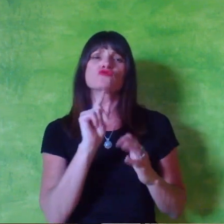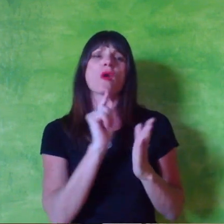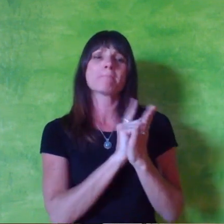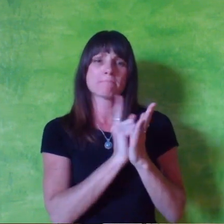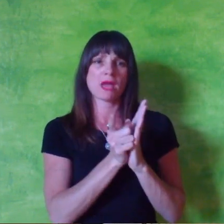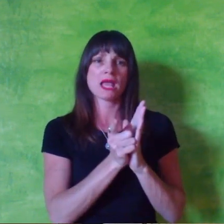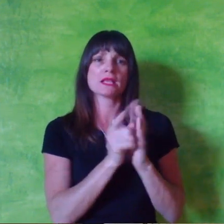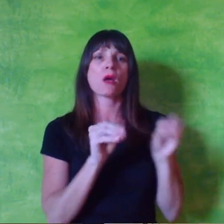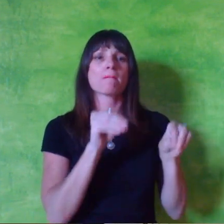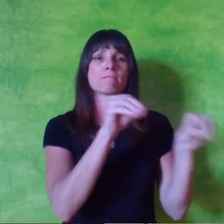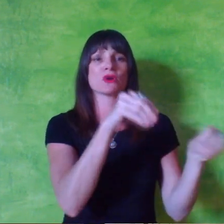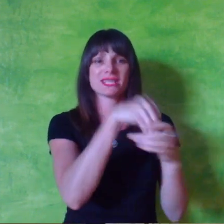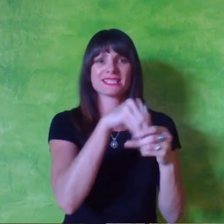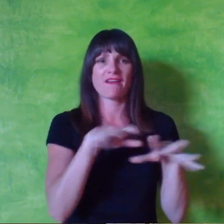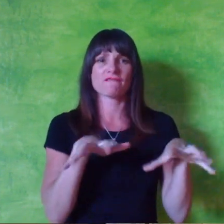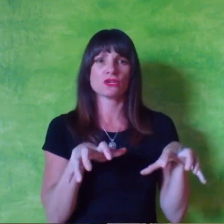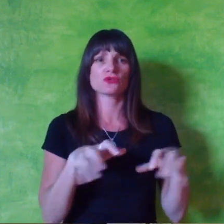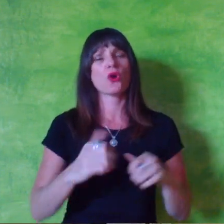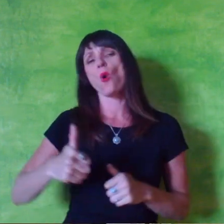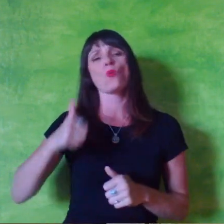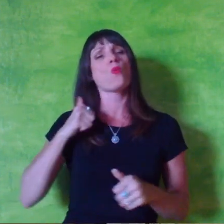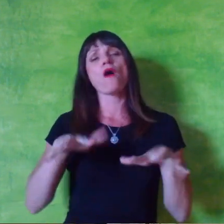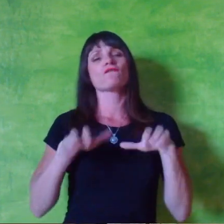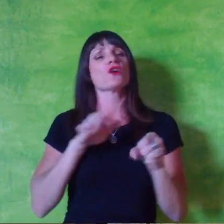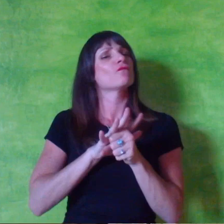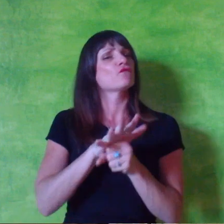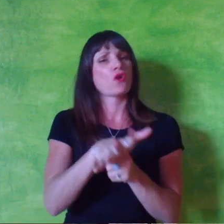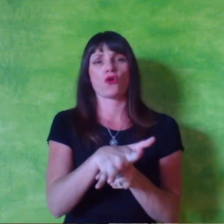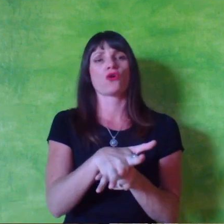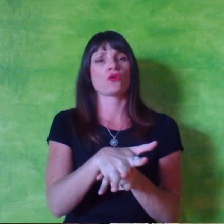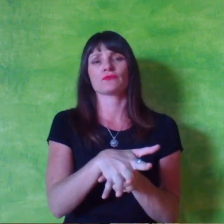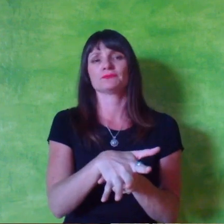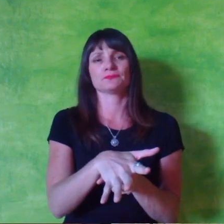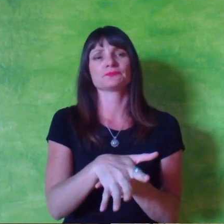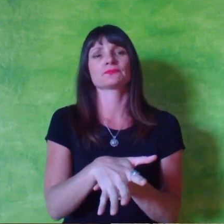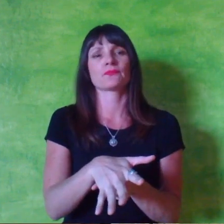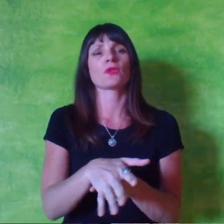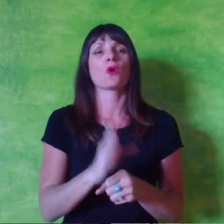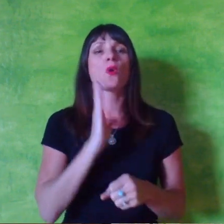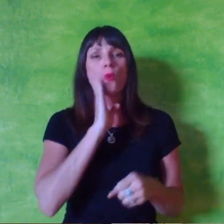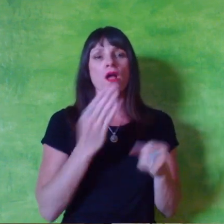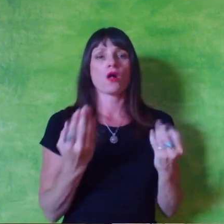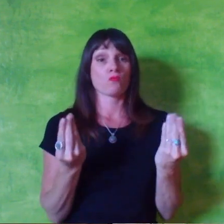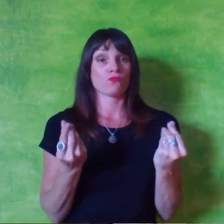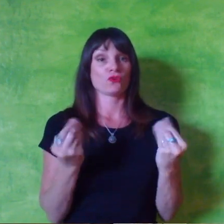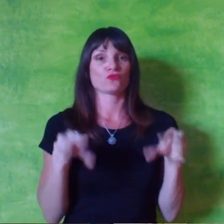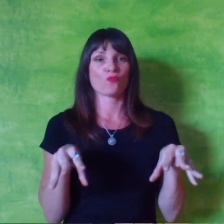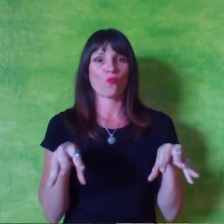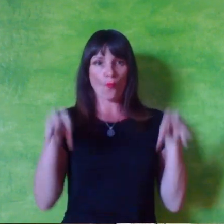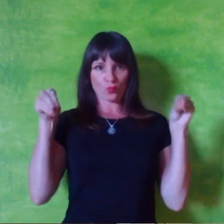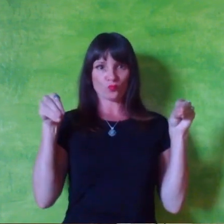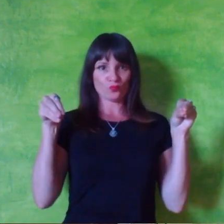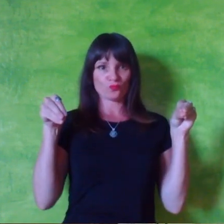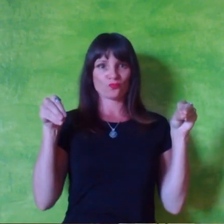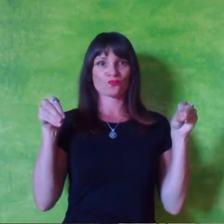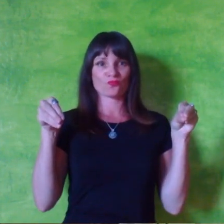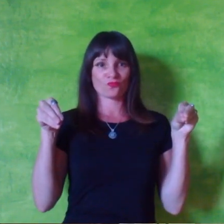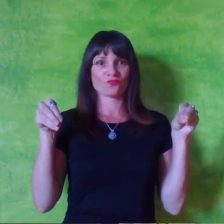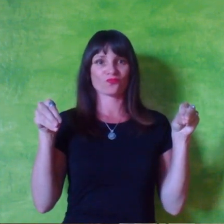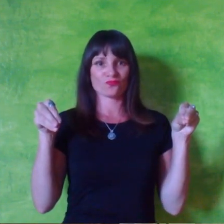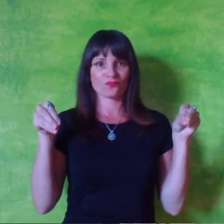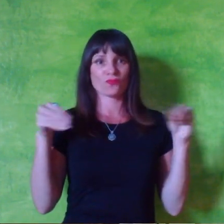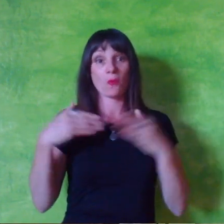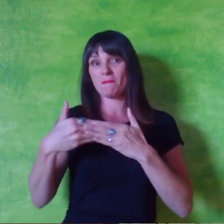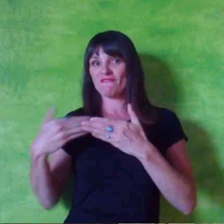of that moisture out of the surface just before I put the rest of the salt and sugar on there. I'll take care of the rest of the moisture. And you want to get rid of